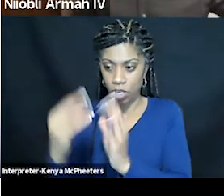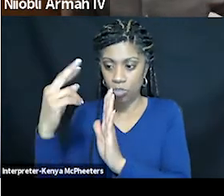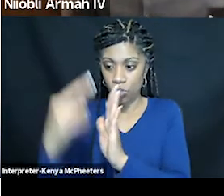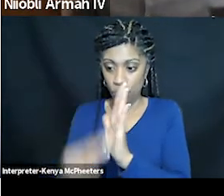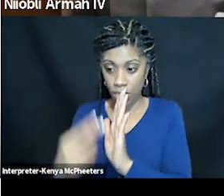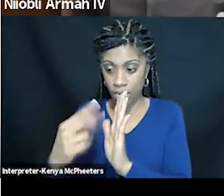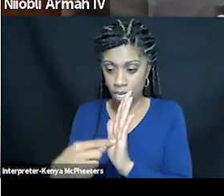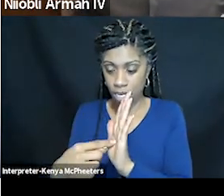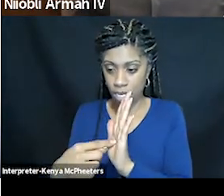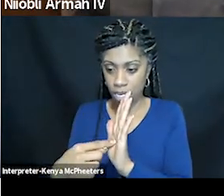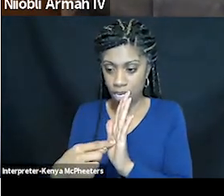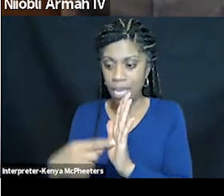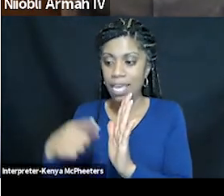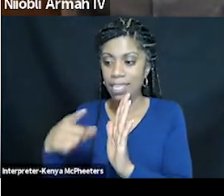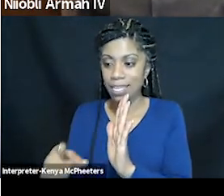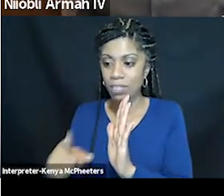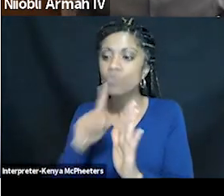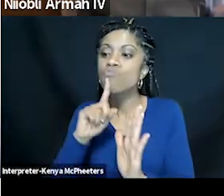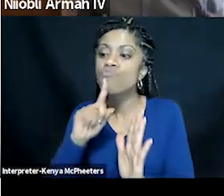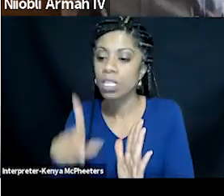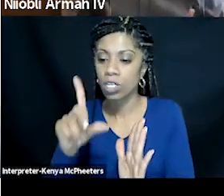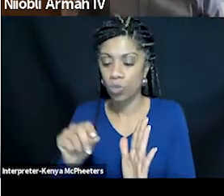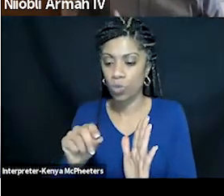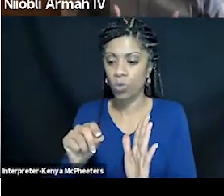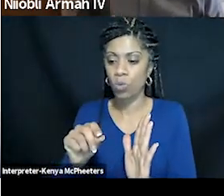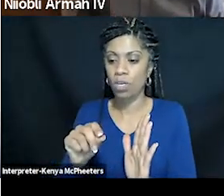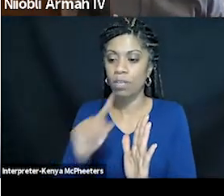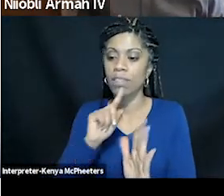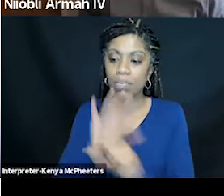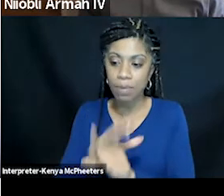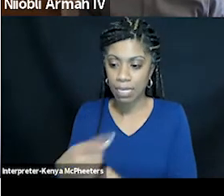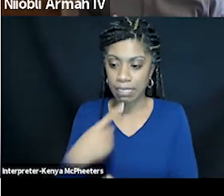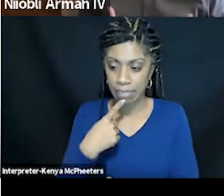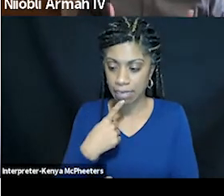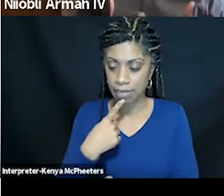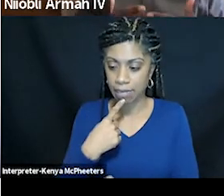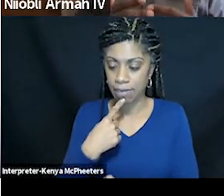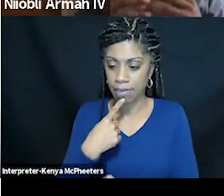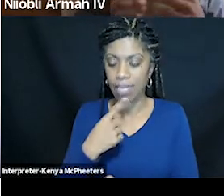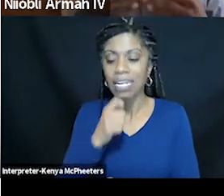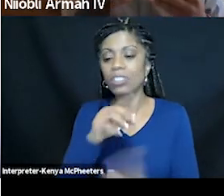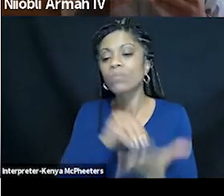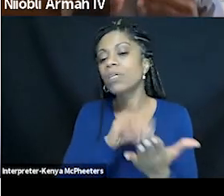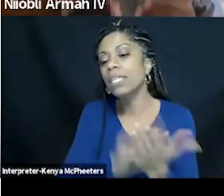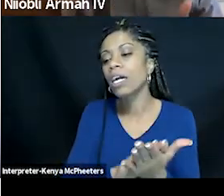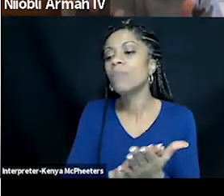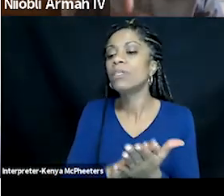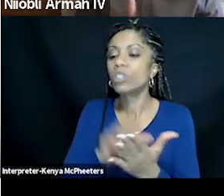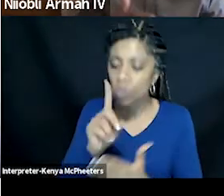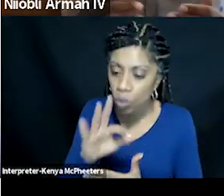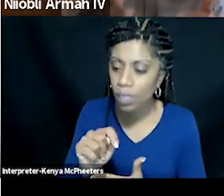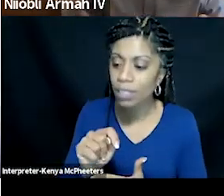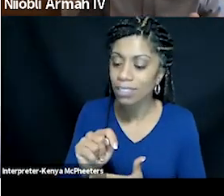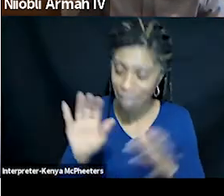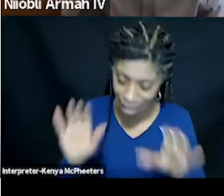commitment so that the community is the beneficiary. And I just think that's really, really important, that we sometimes we make